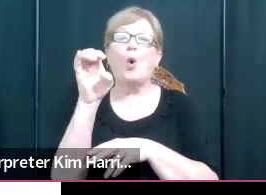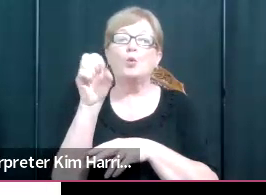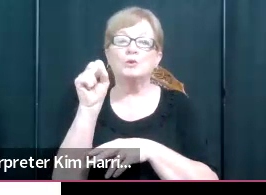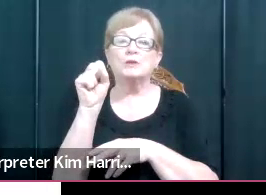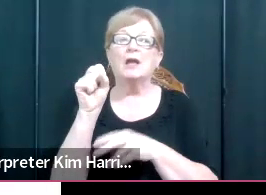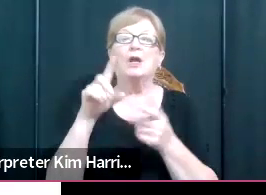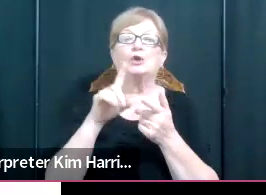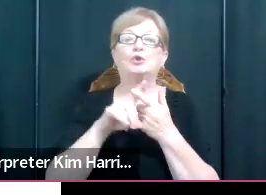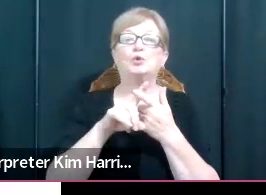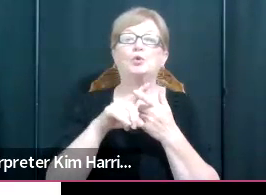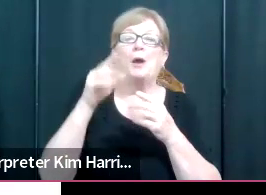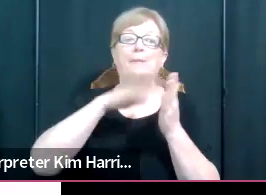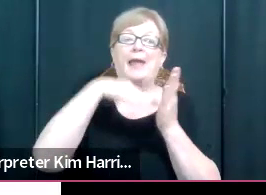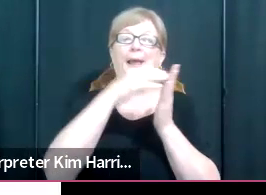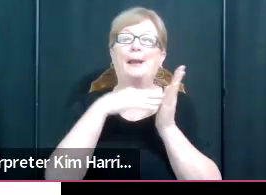picture.